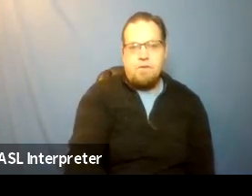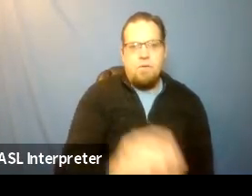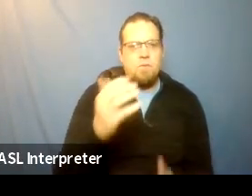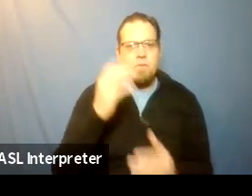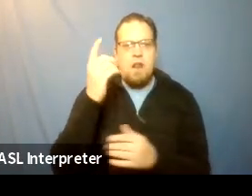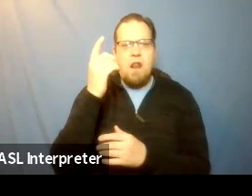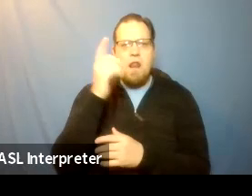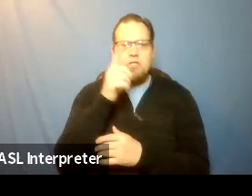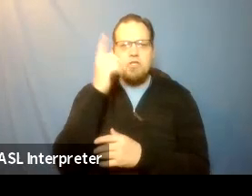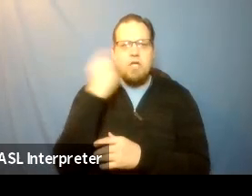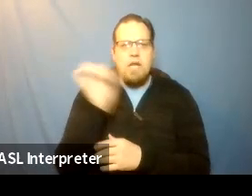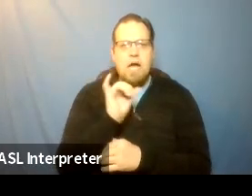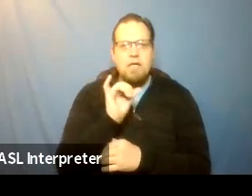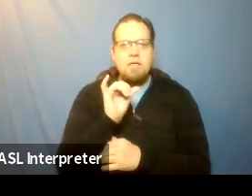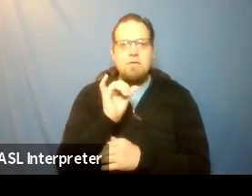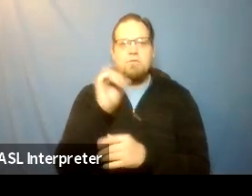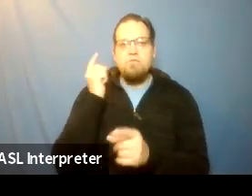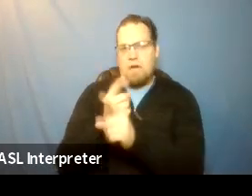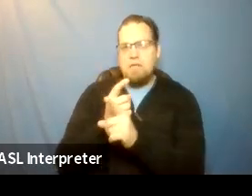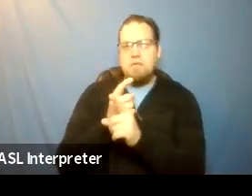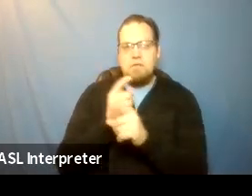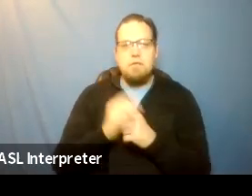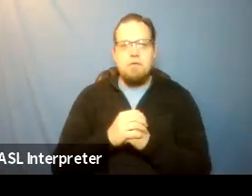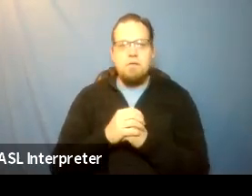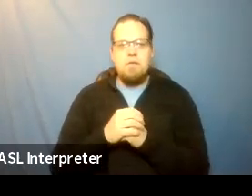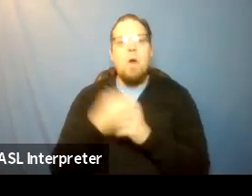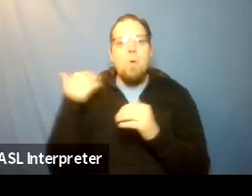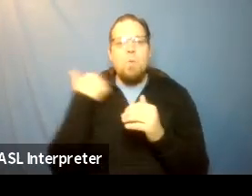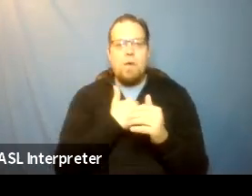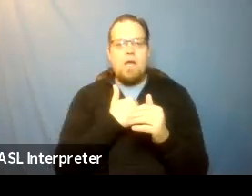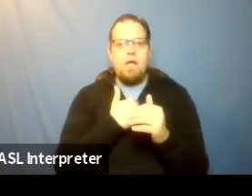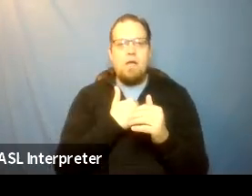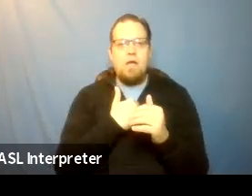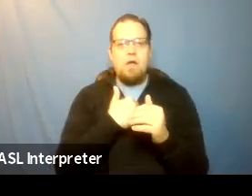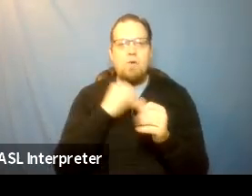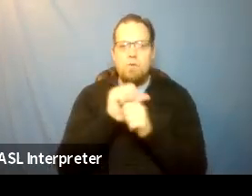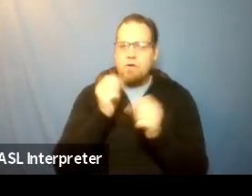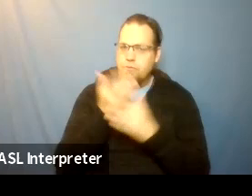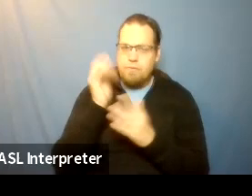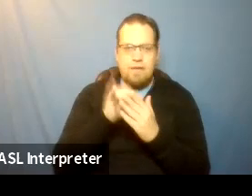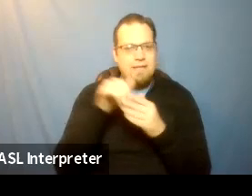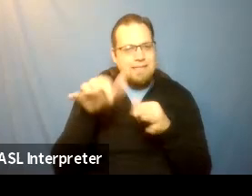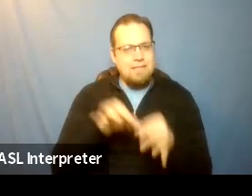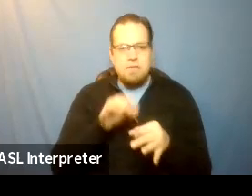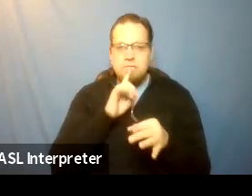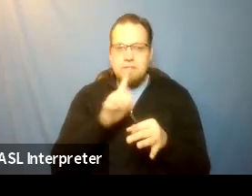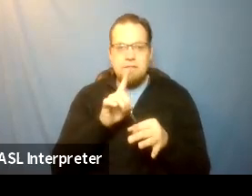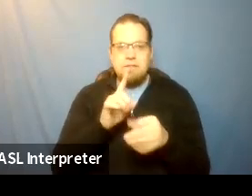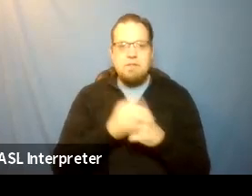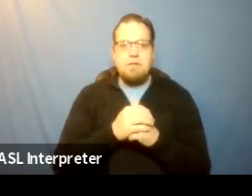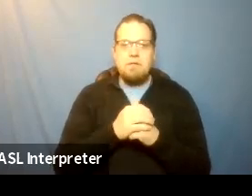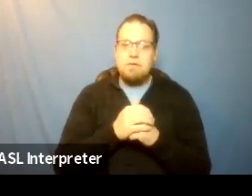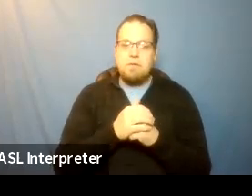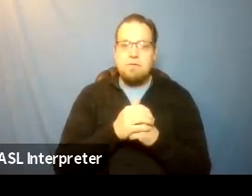like? Correct. Yeah, we're working through the details on that, honestly. And as